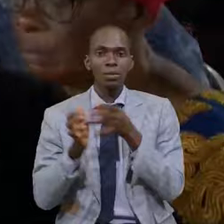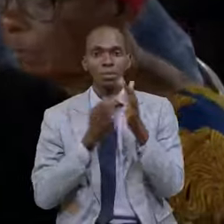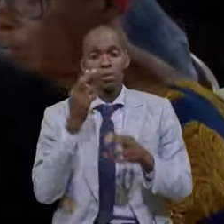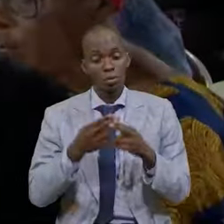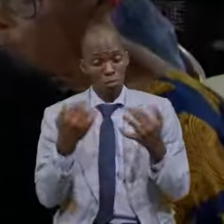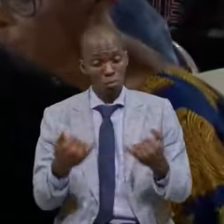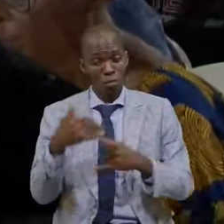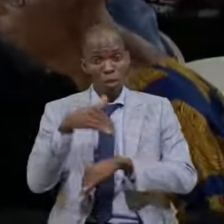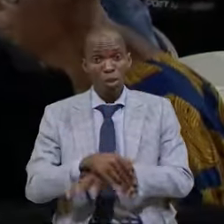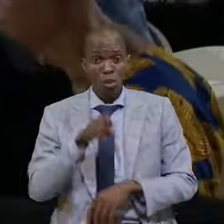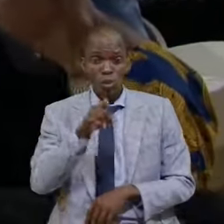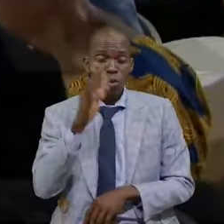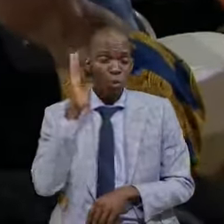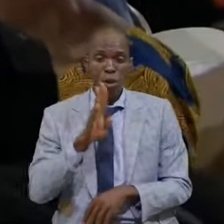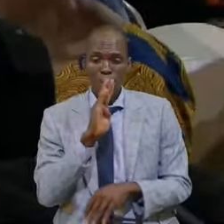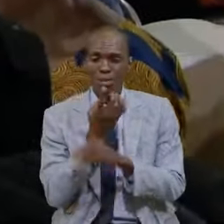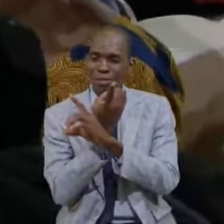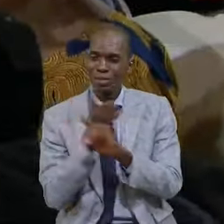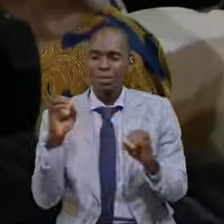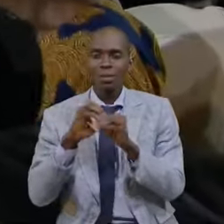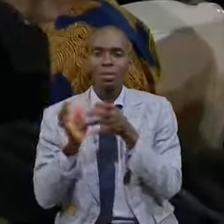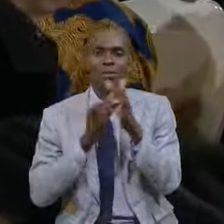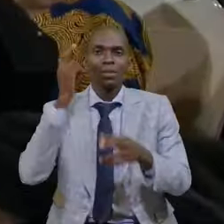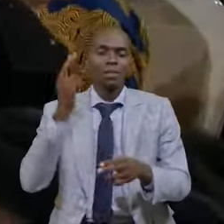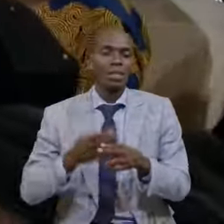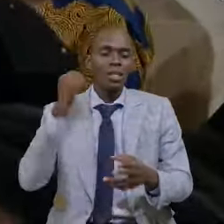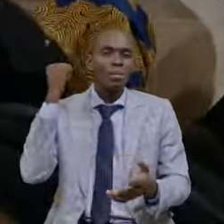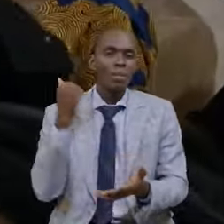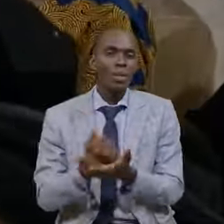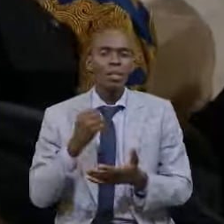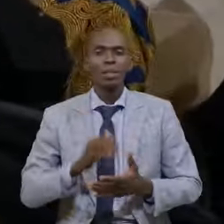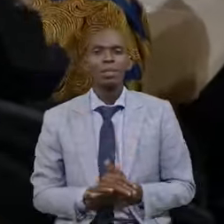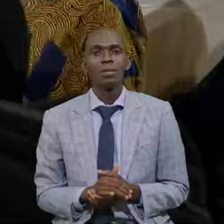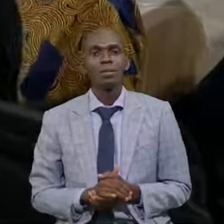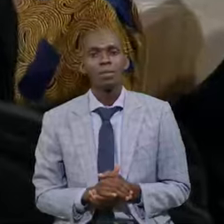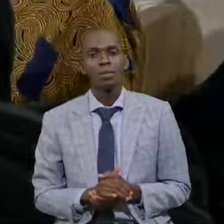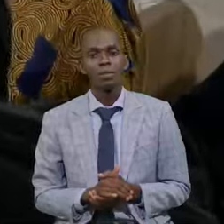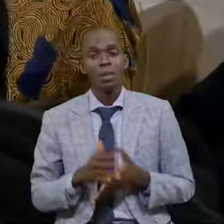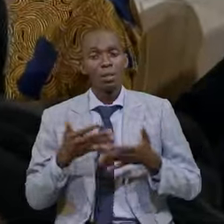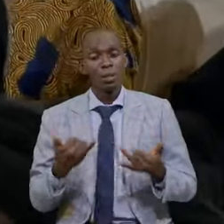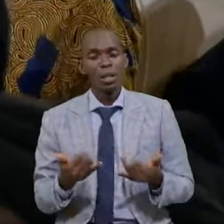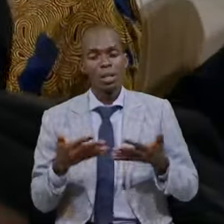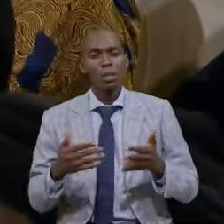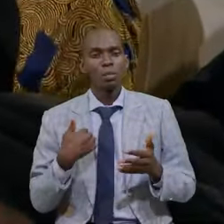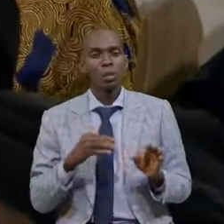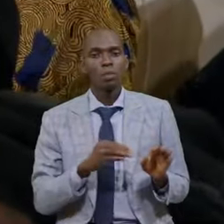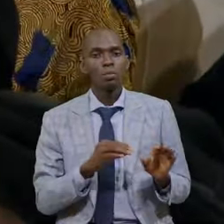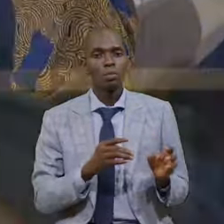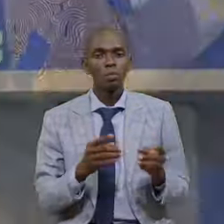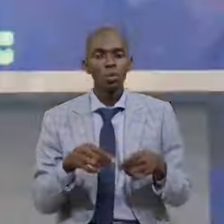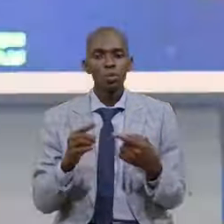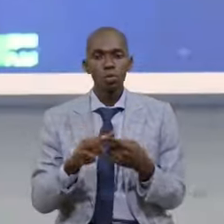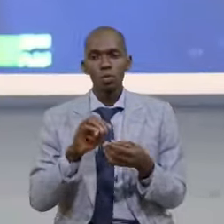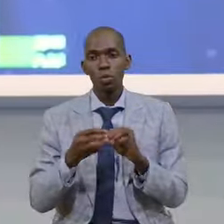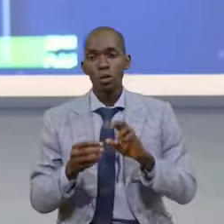Tonight, you'll be delivered in Jesus' name. Let me come to number two then.